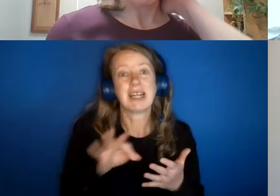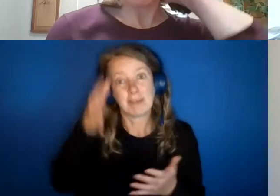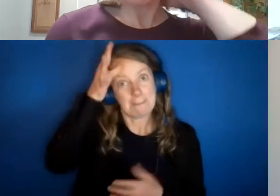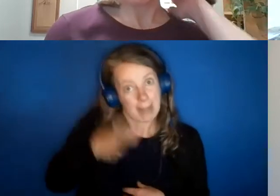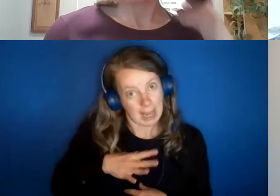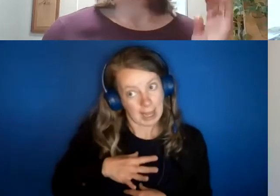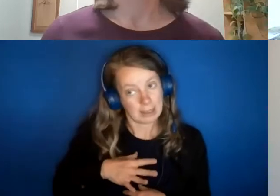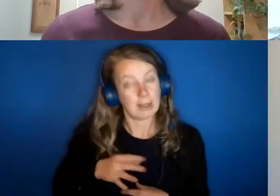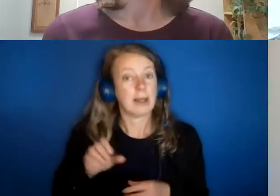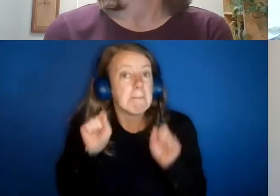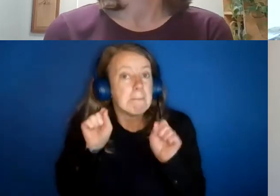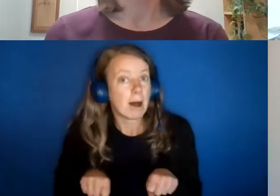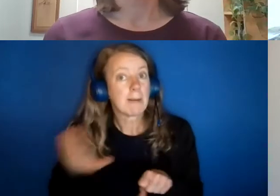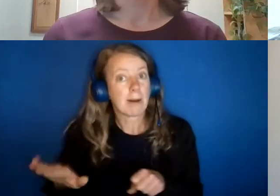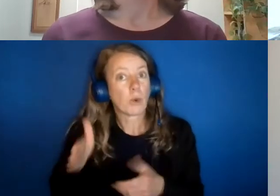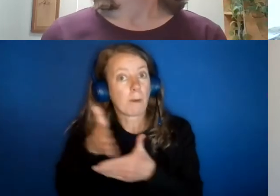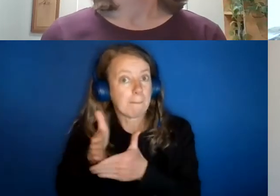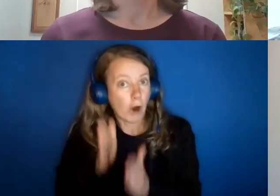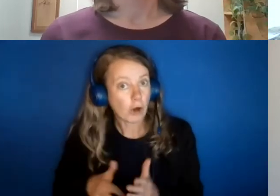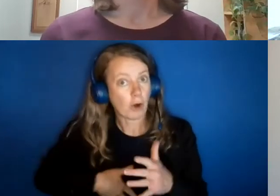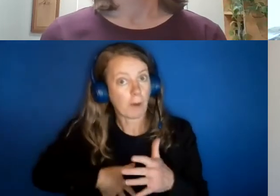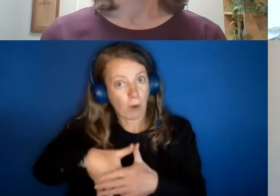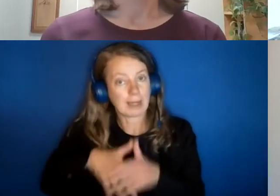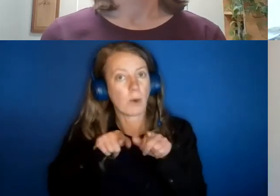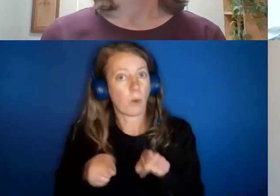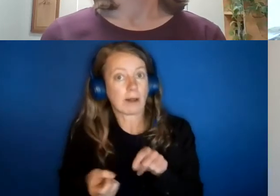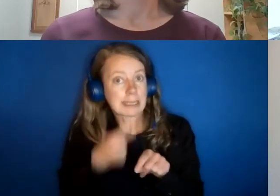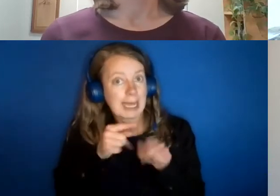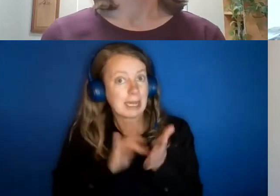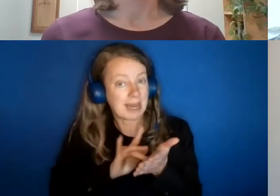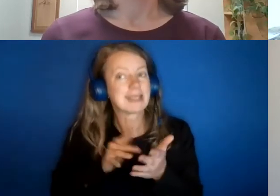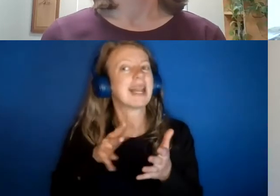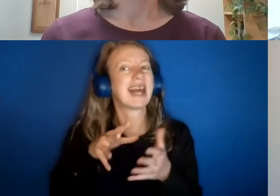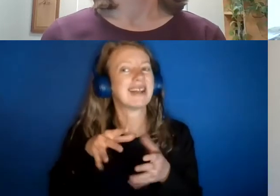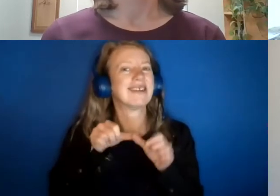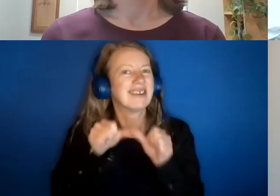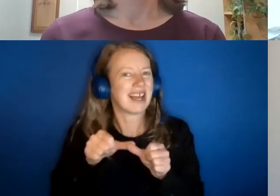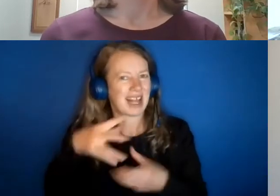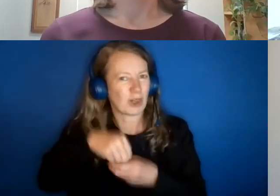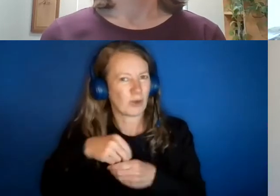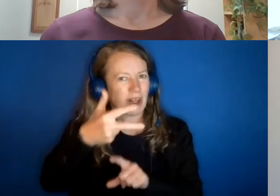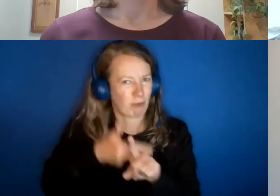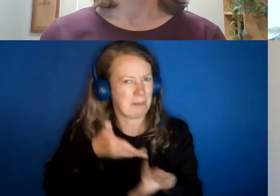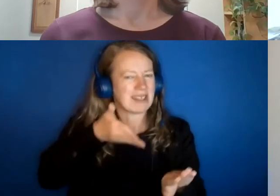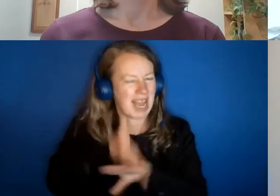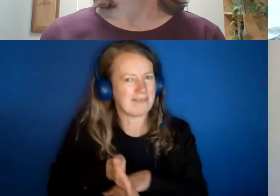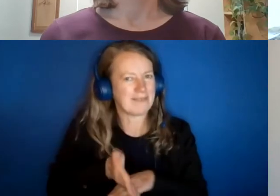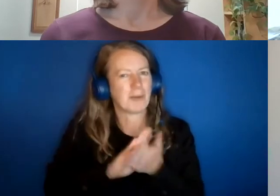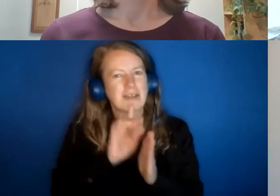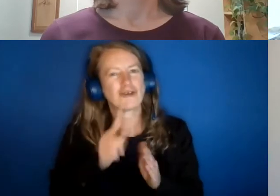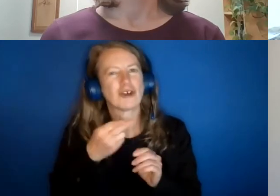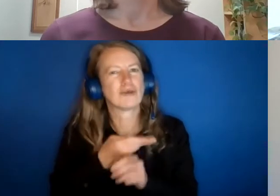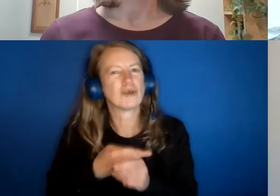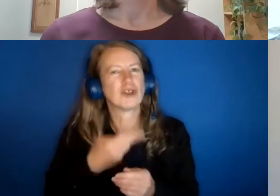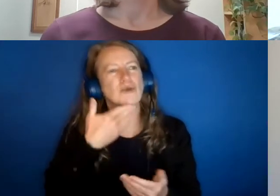get pregnant while you're taking the medicine, or even for 3 months after, making sure you're using good contraceptives with these. So that's